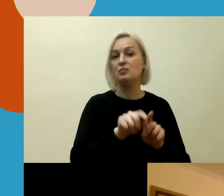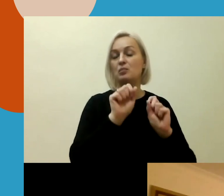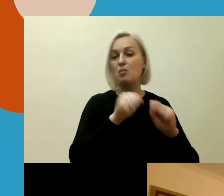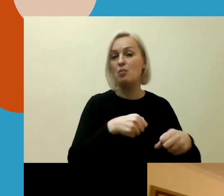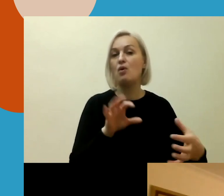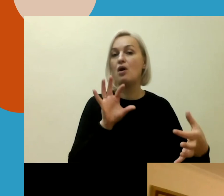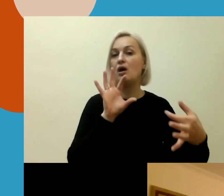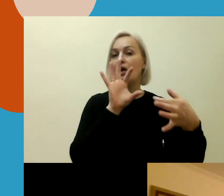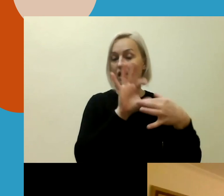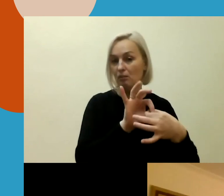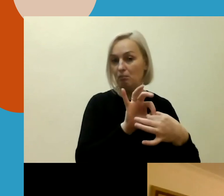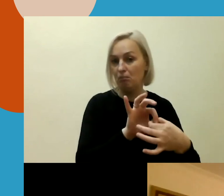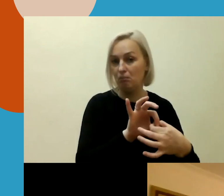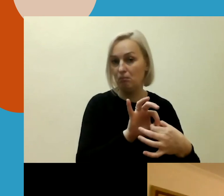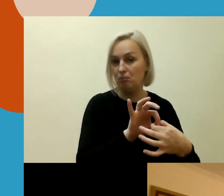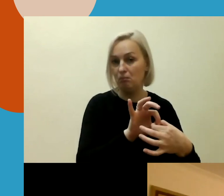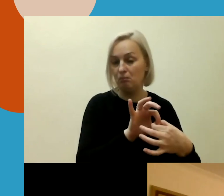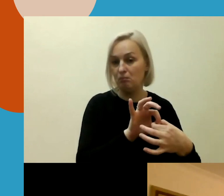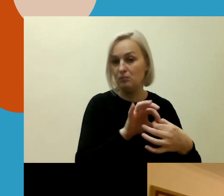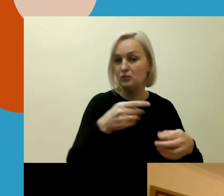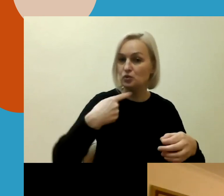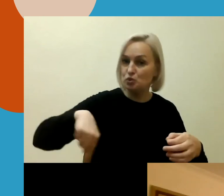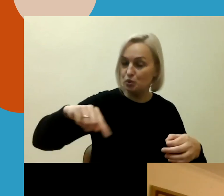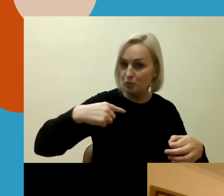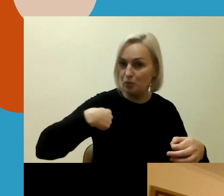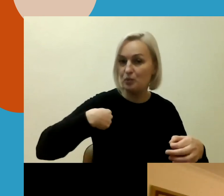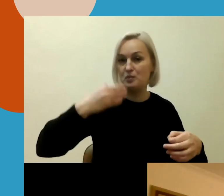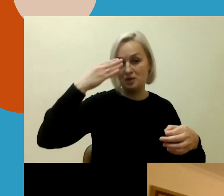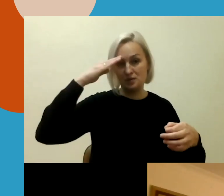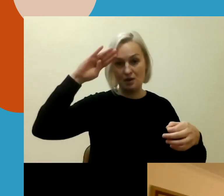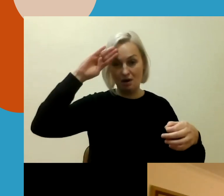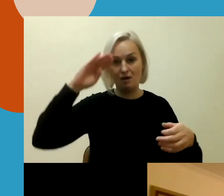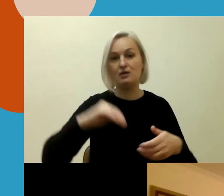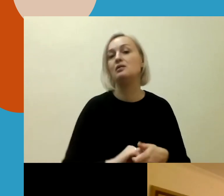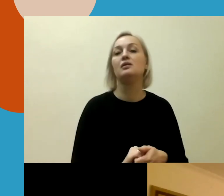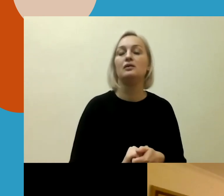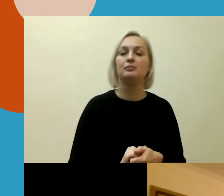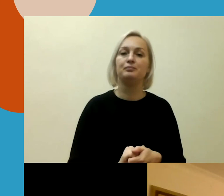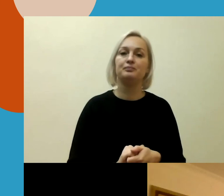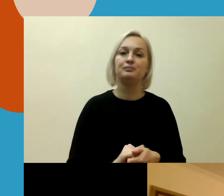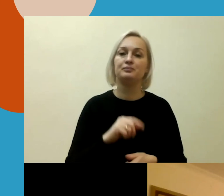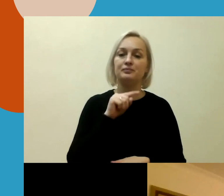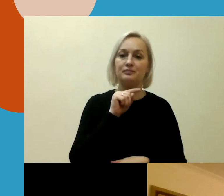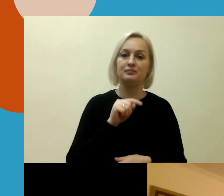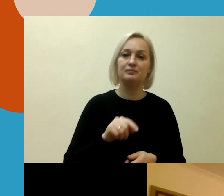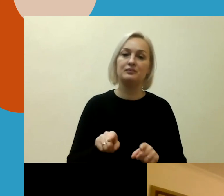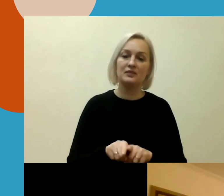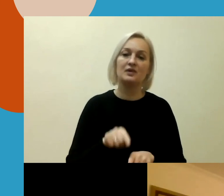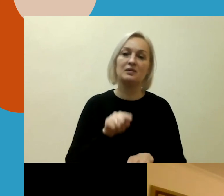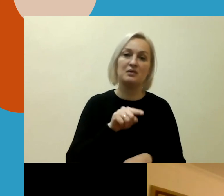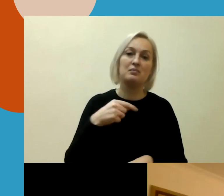changes, but very, very important and significant changes. And they include, well, training like the training that's already